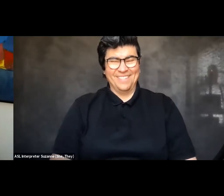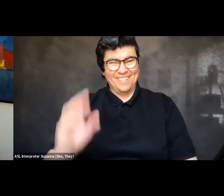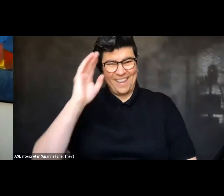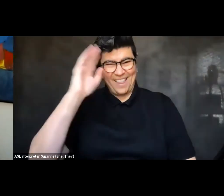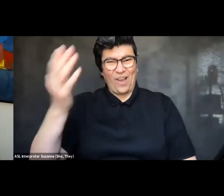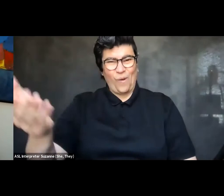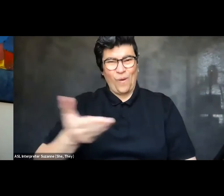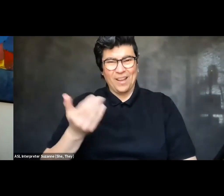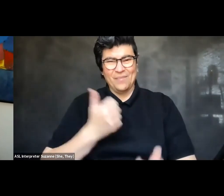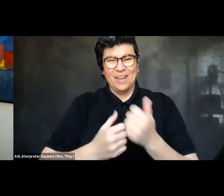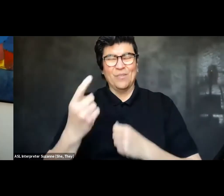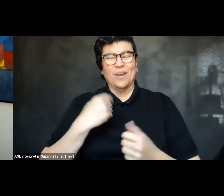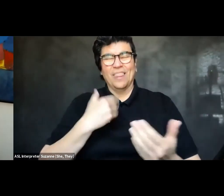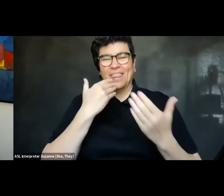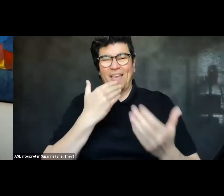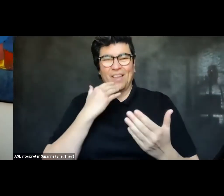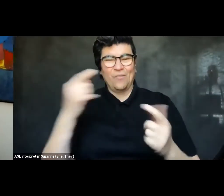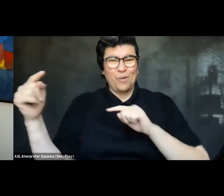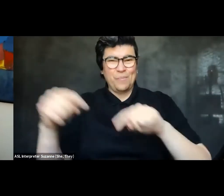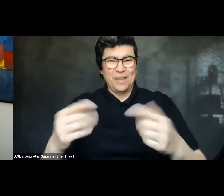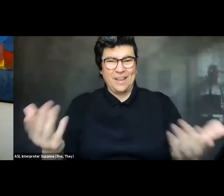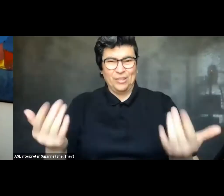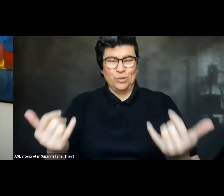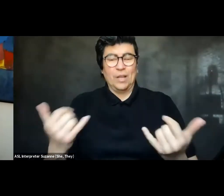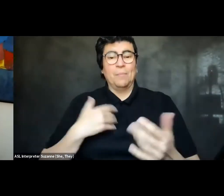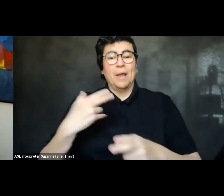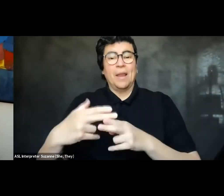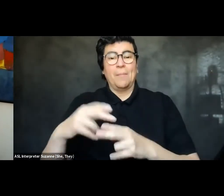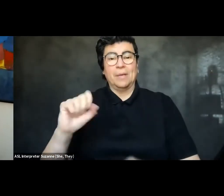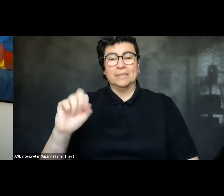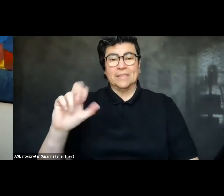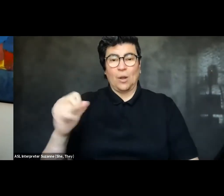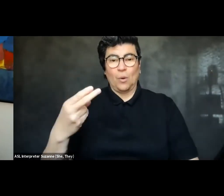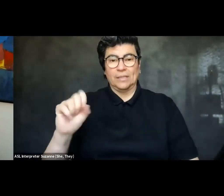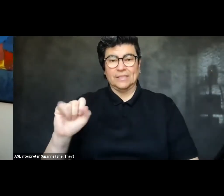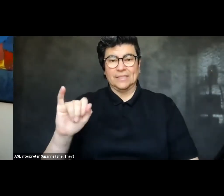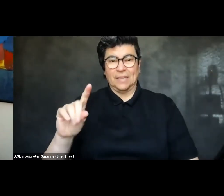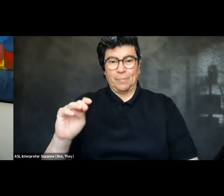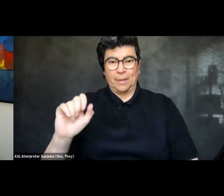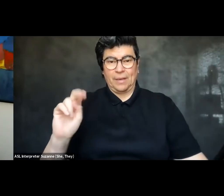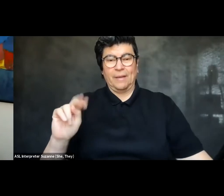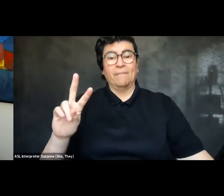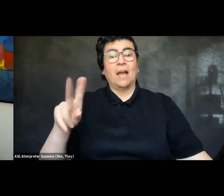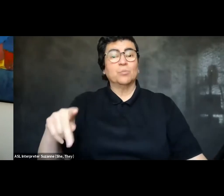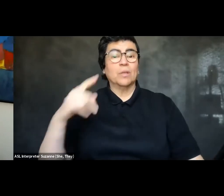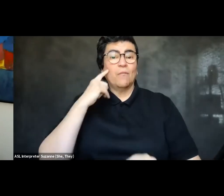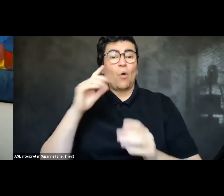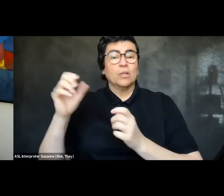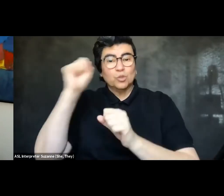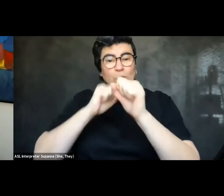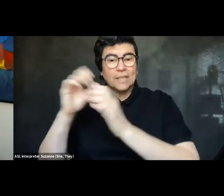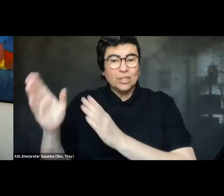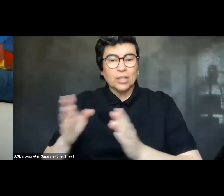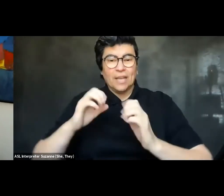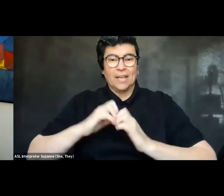Welcome, everyone. Thank you for being here today. My name is Sarah Sidman, and I am the Vice President of Strategic Initiatives